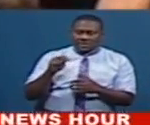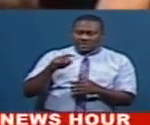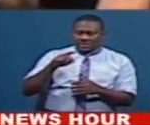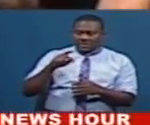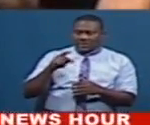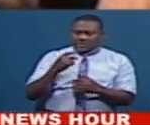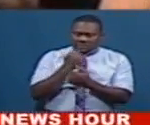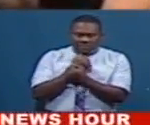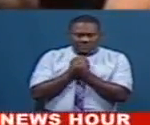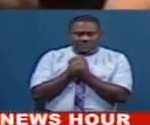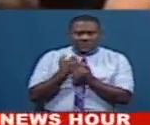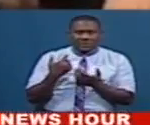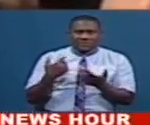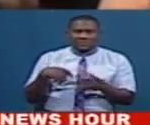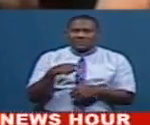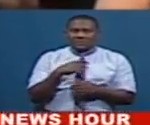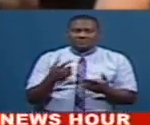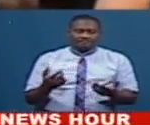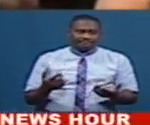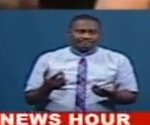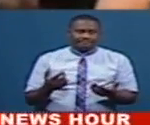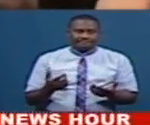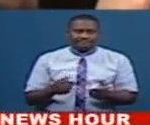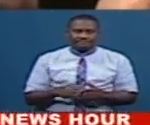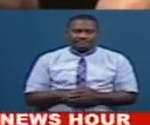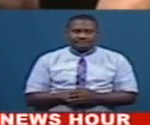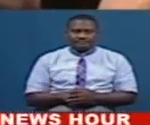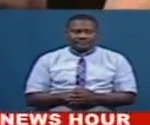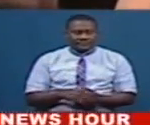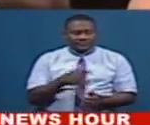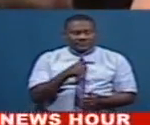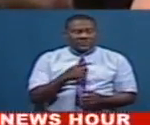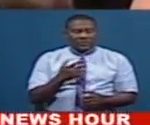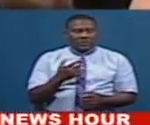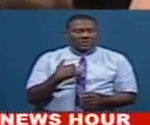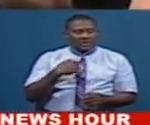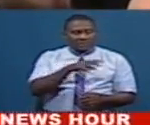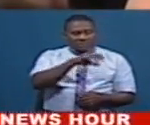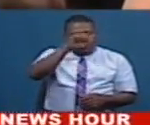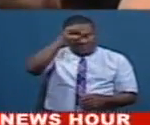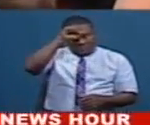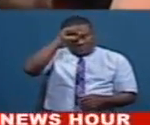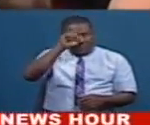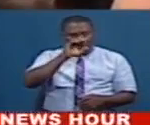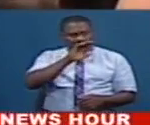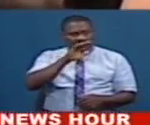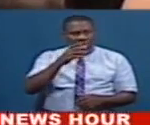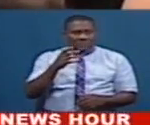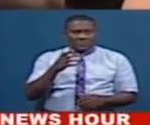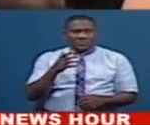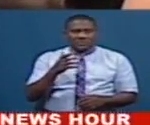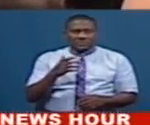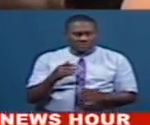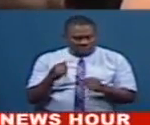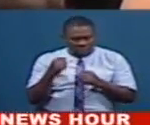us, and most visibly, Mira, you lived through my memories, the spirit and